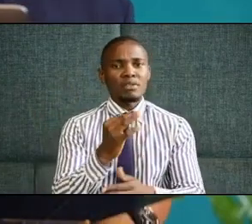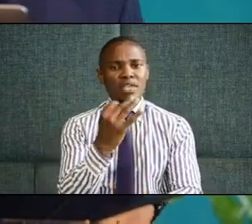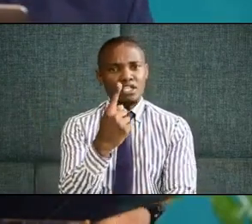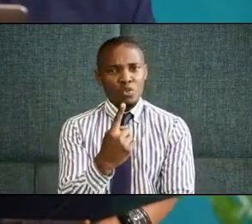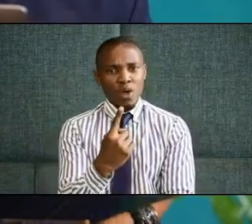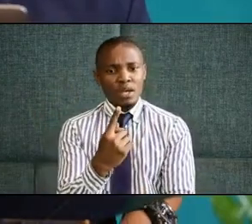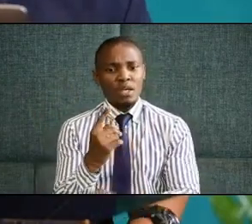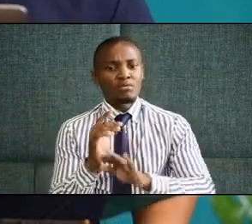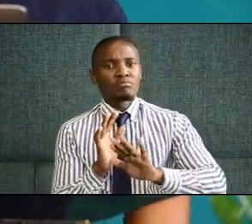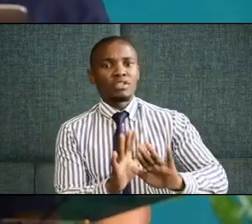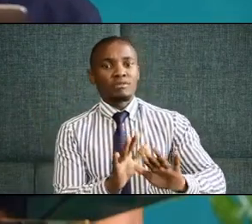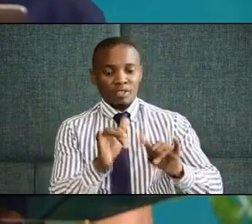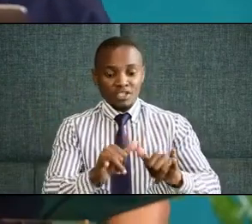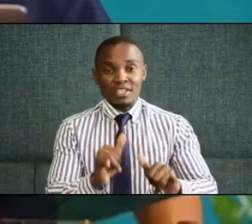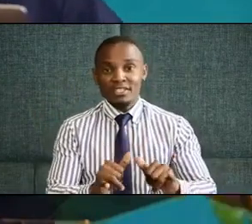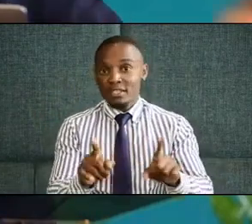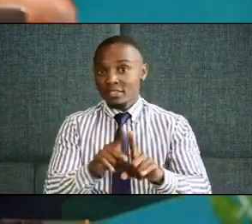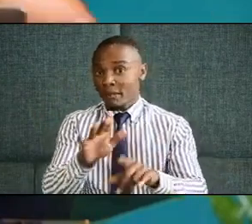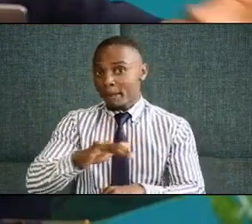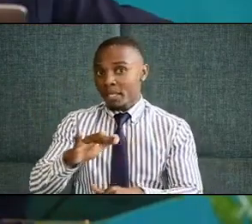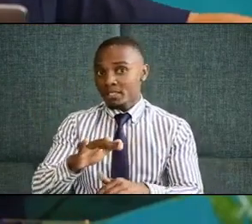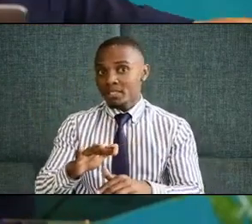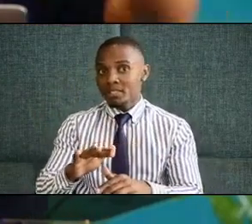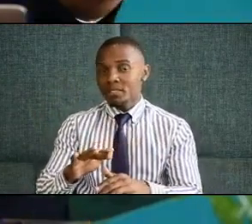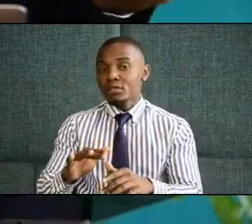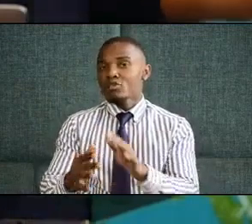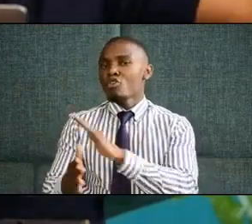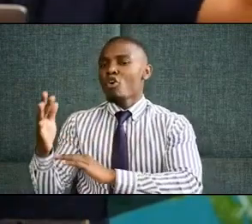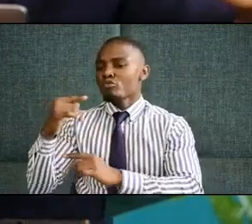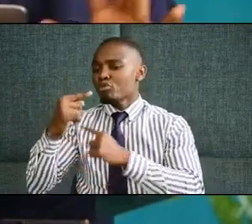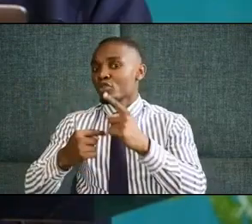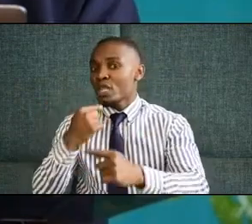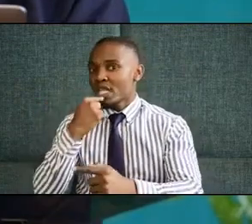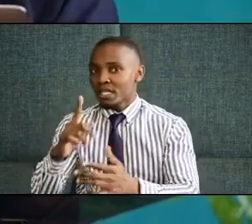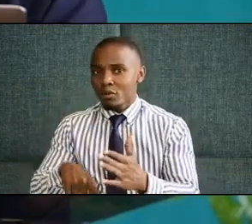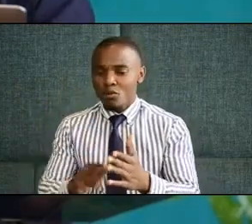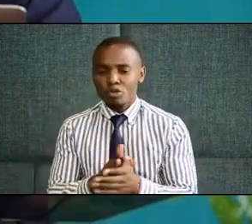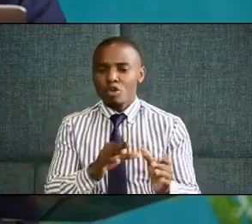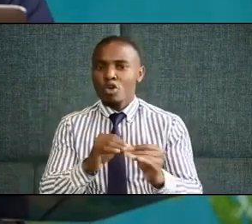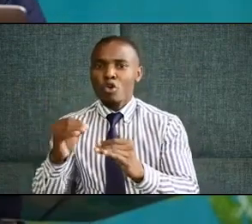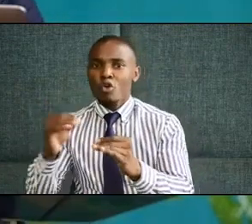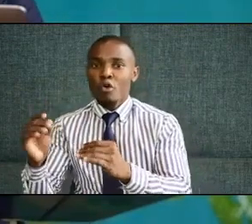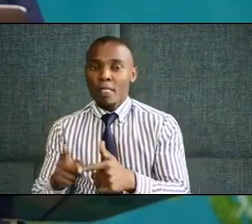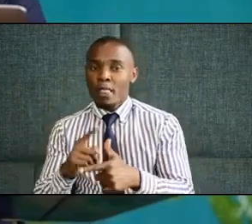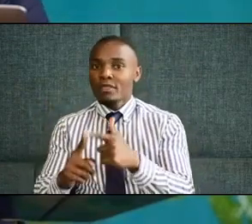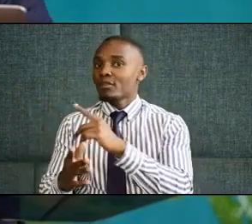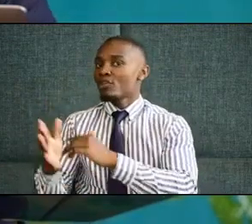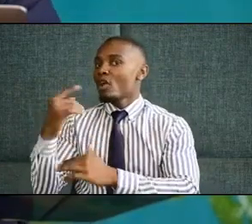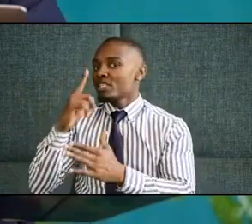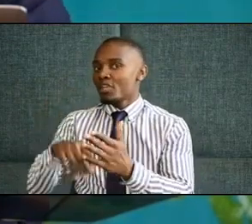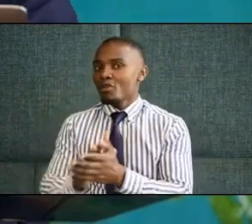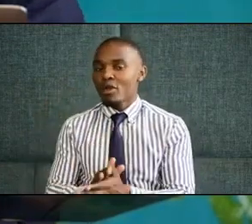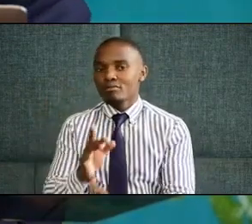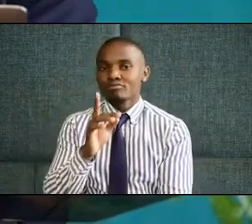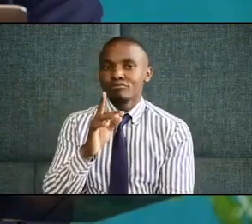33, chapter 34, up to chapter 35, God said, I am tired. I have no message for you anymore.